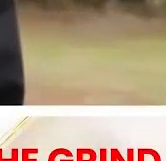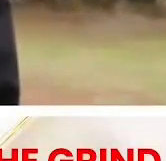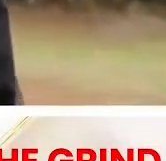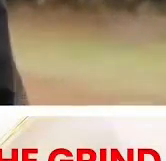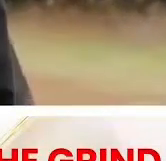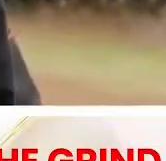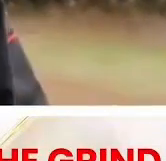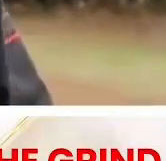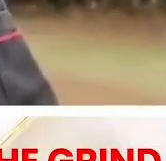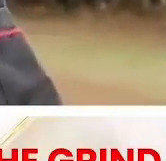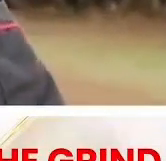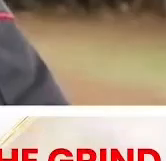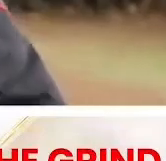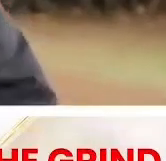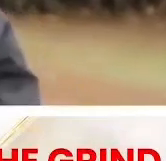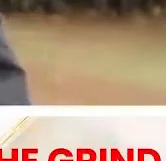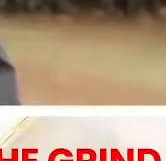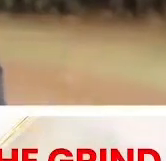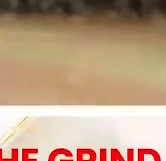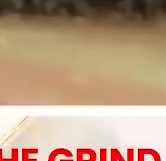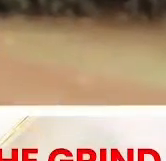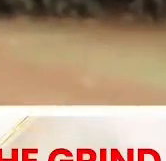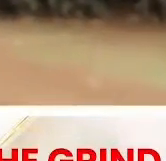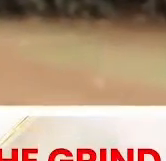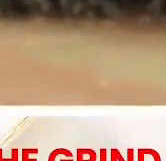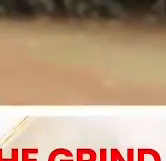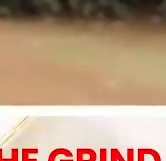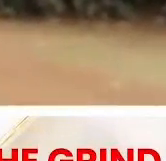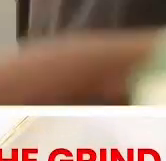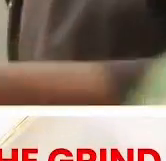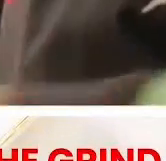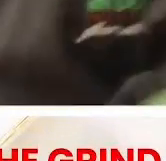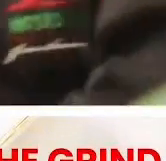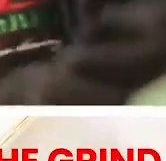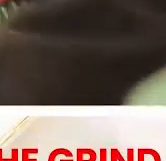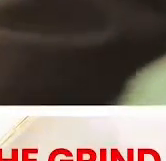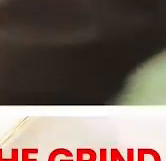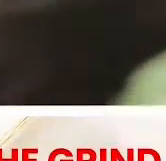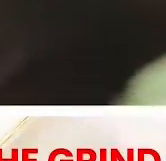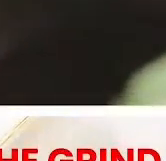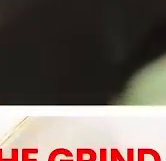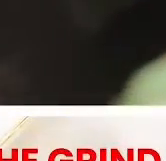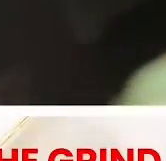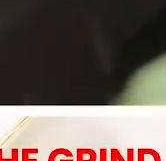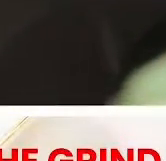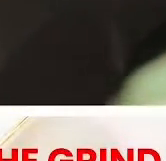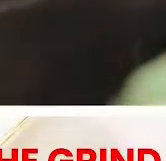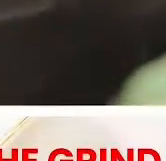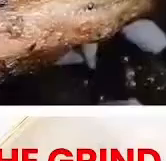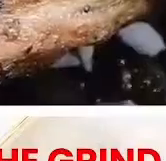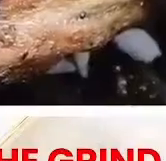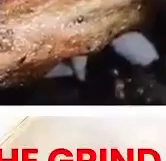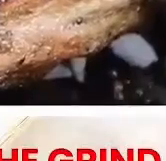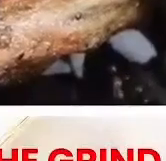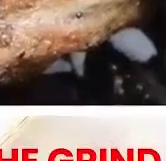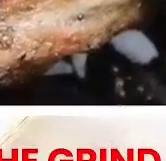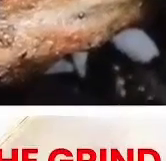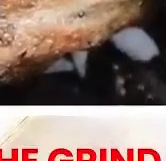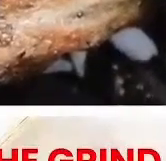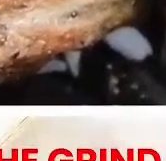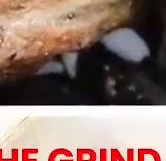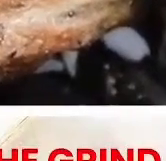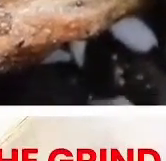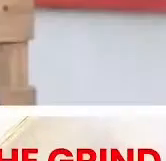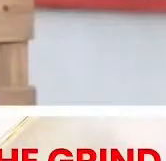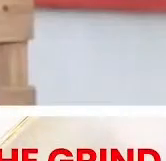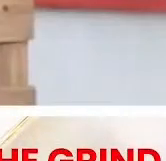place in a business for that long? No. So that triggered me and I woke up and I was back onto my feet and I got new